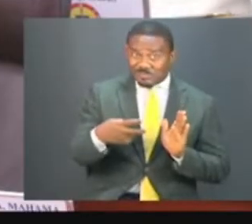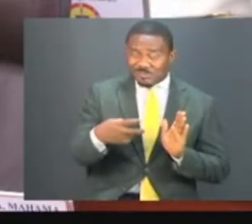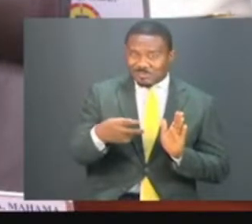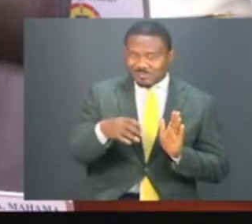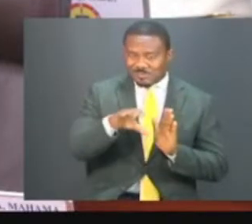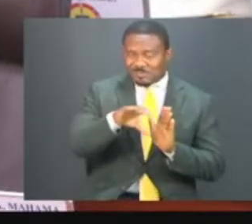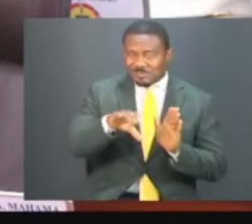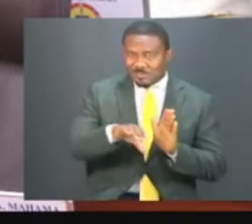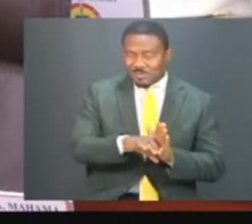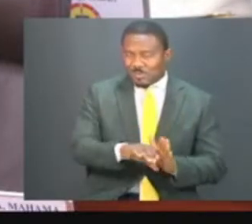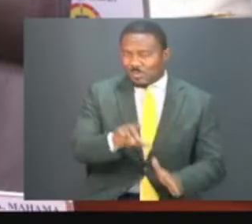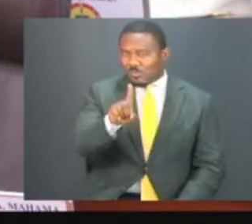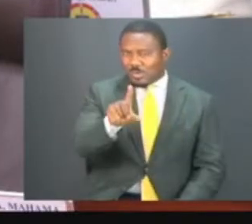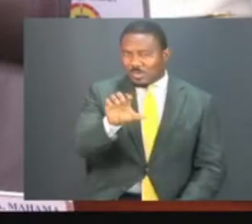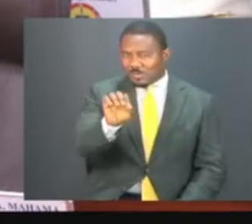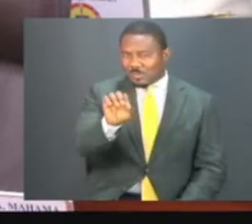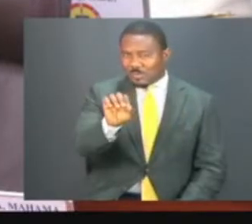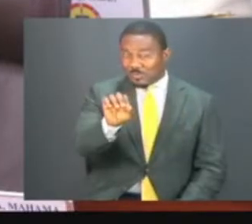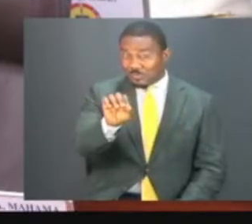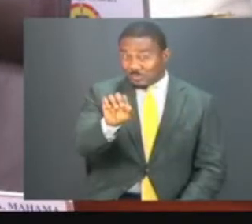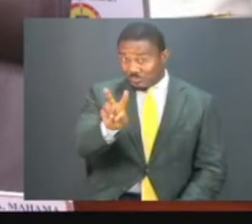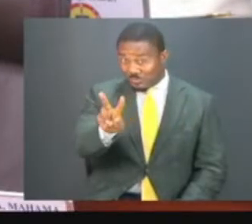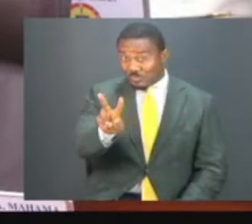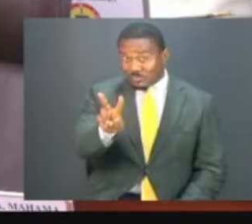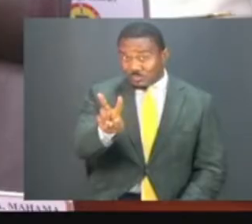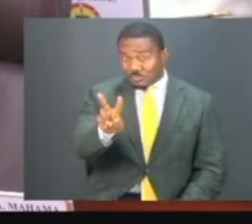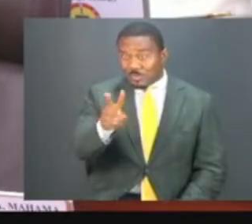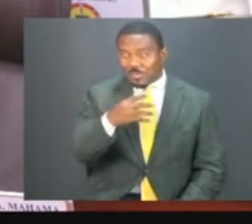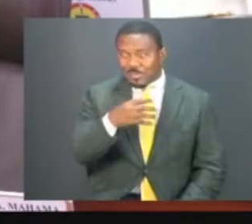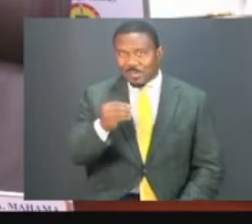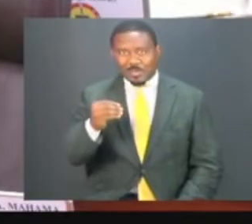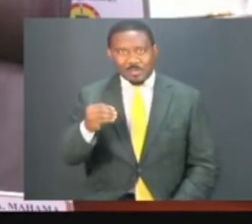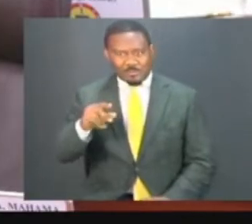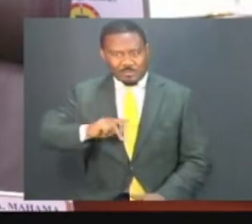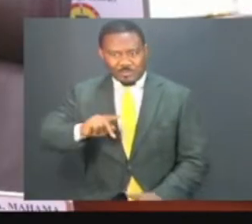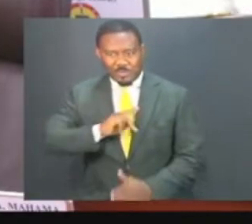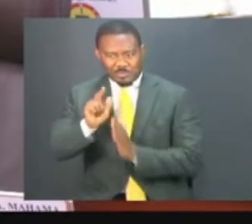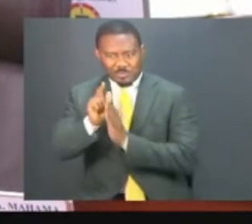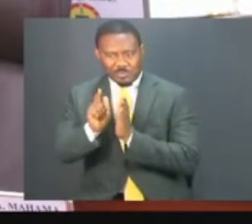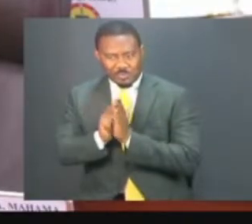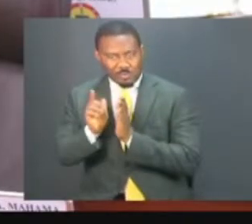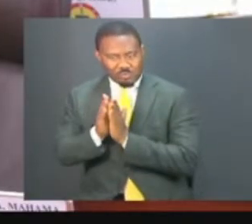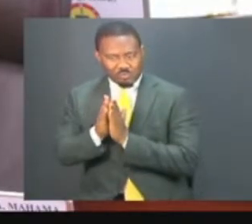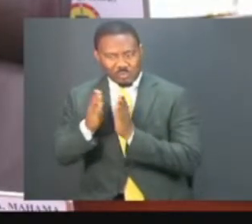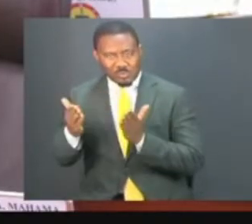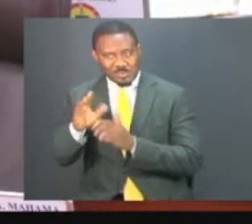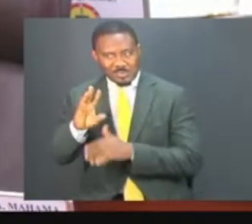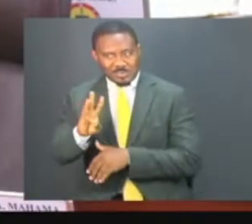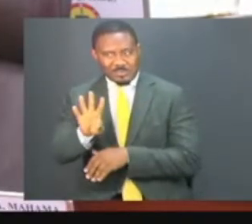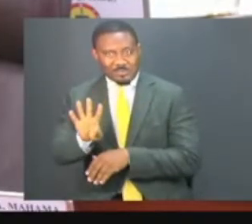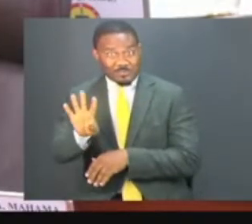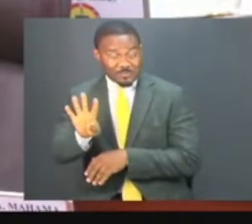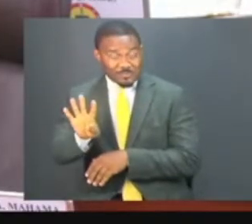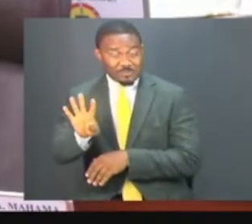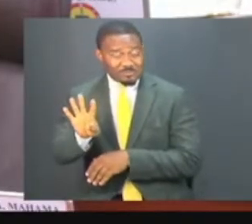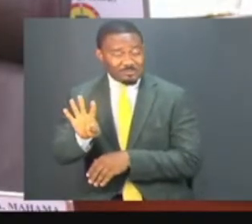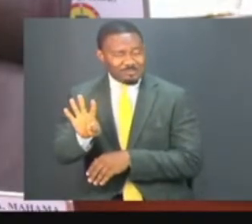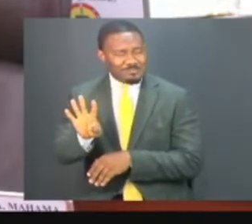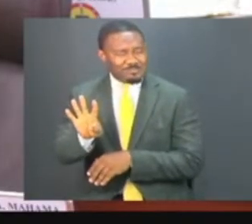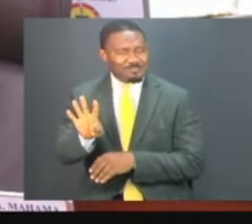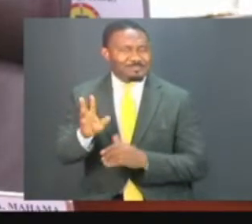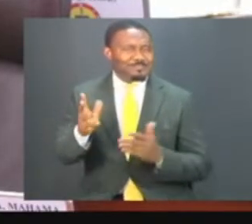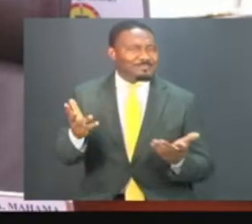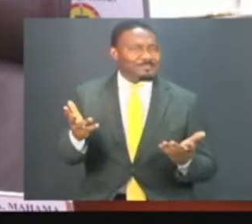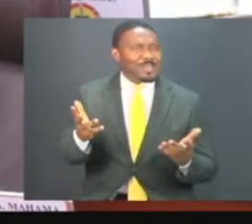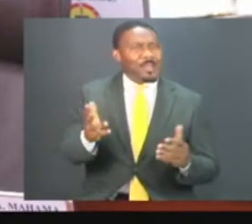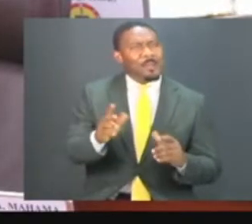Article 102 and our standing orders, Order 64. Mr. Speaker, but if he averts his